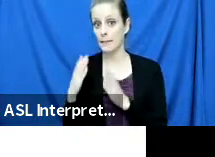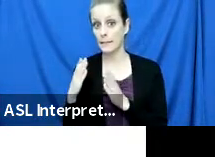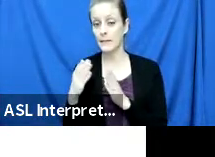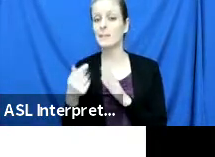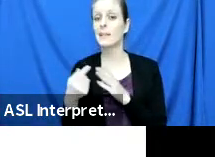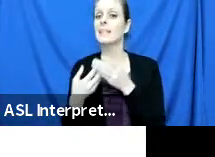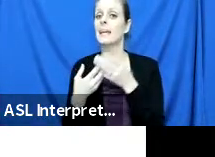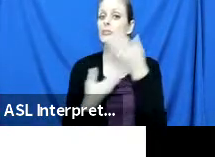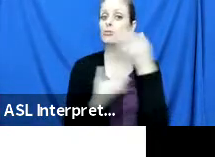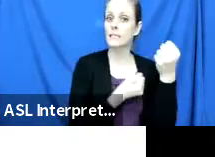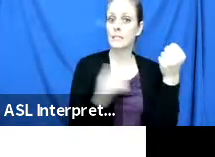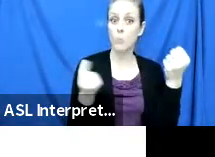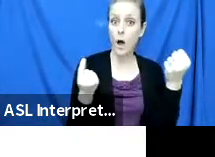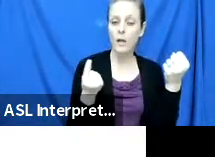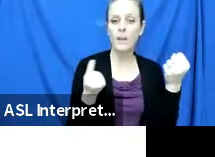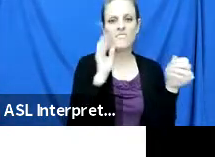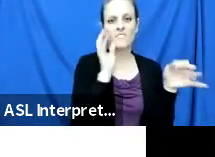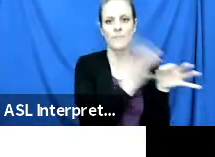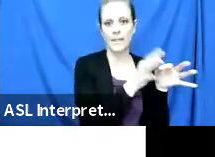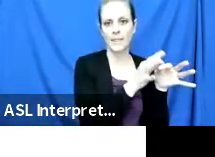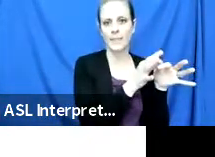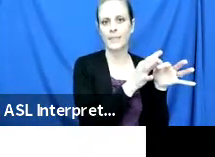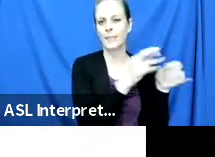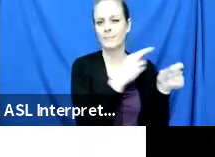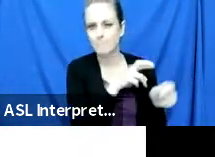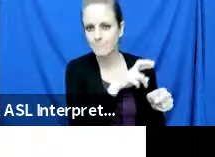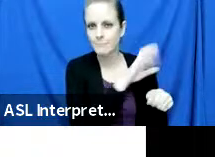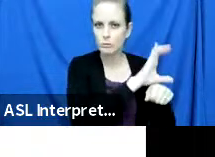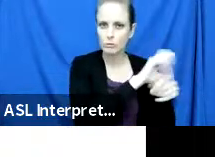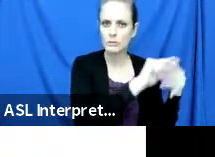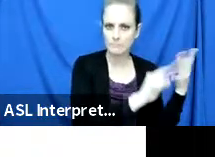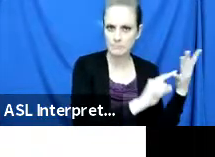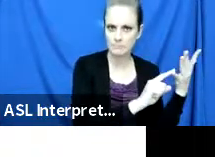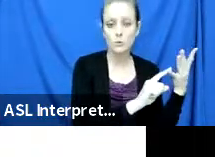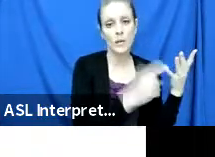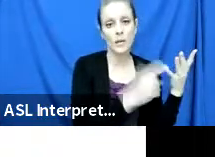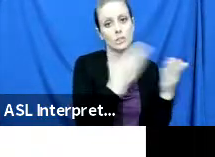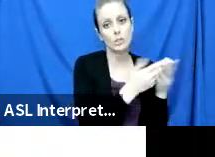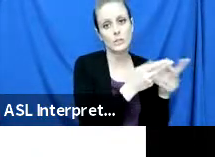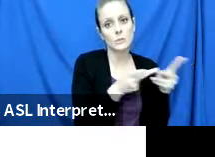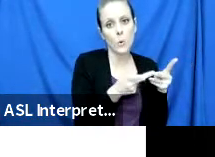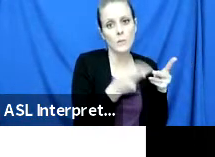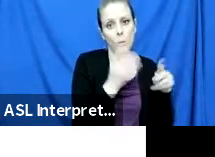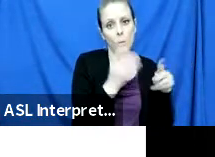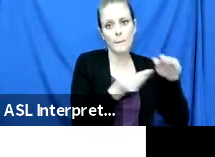like a good resource for messaging. Next slide, please.